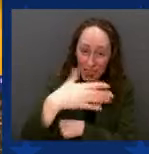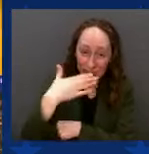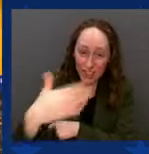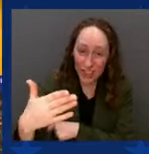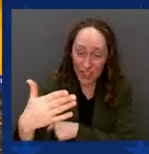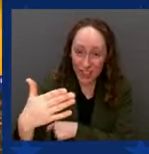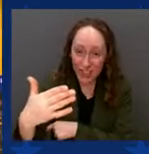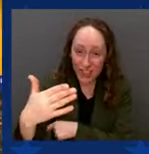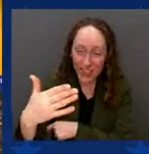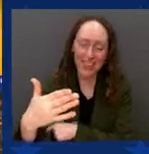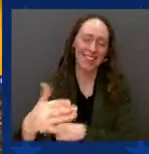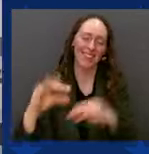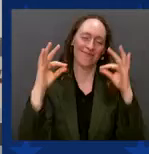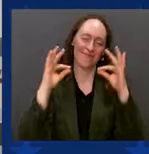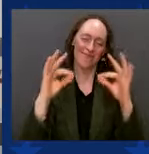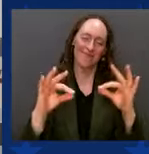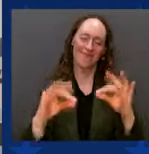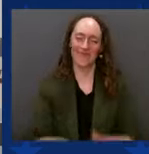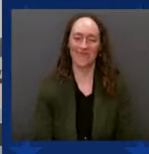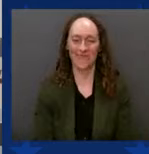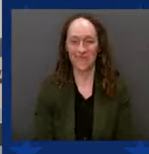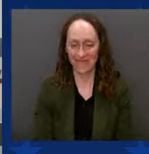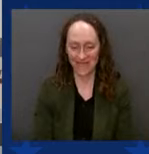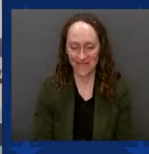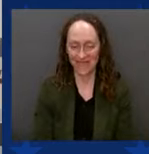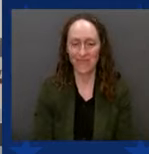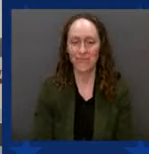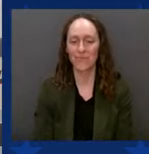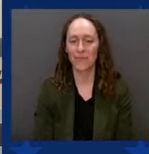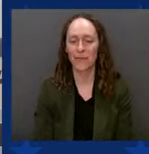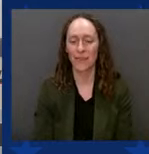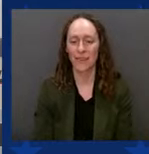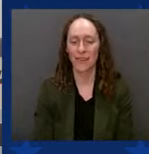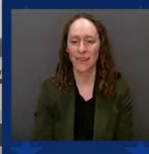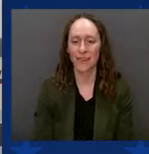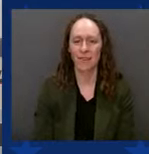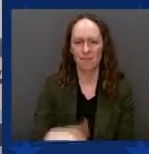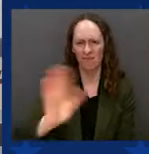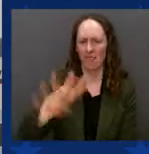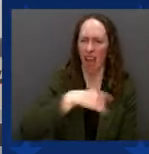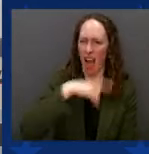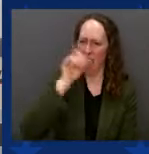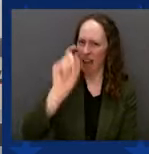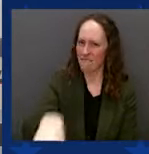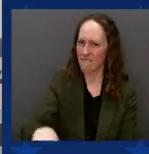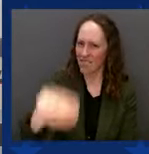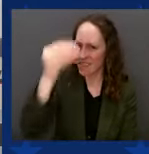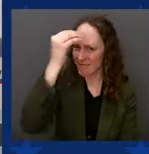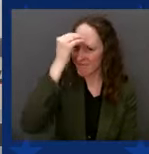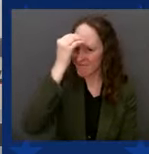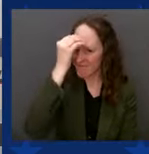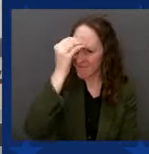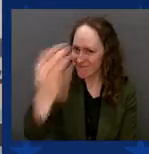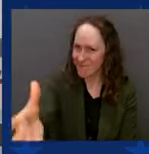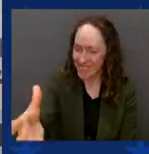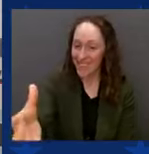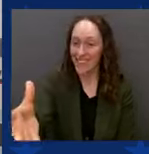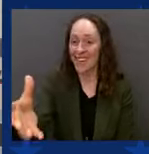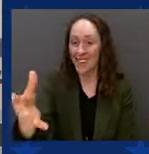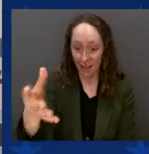action. Hey, you know what? His mom's watching, Tina.